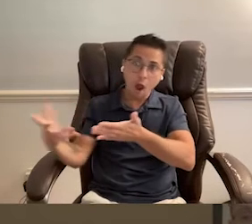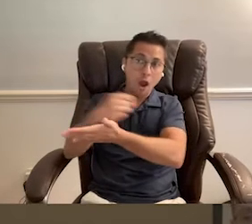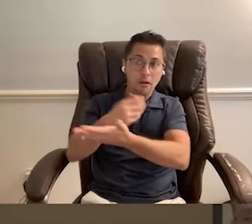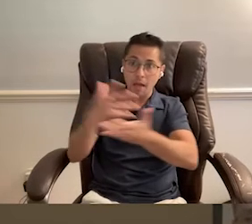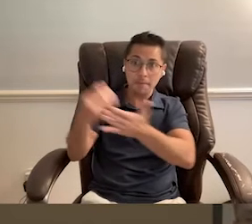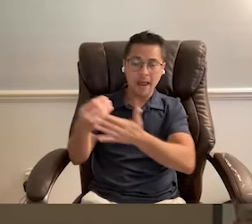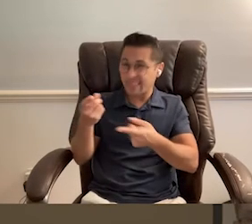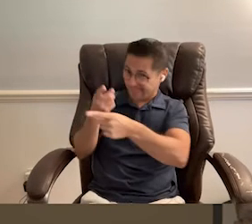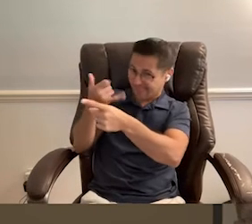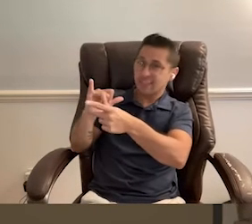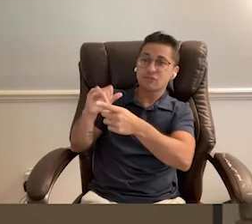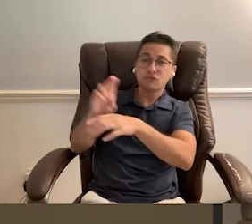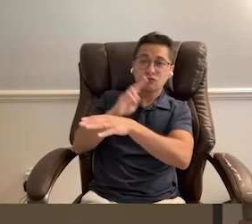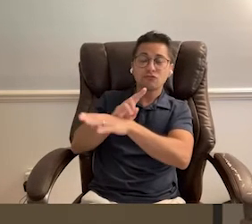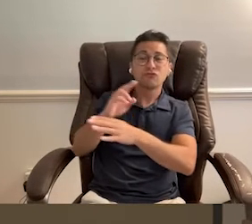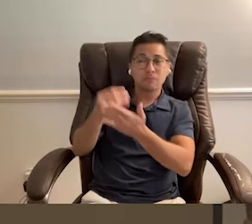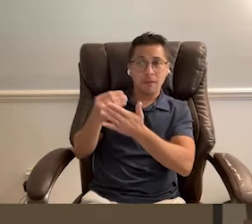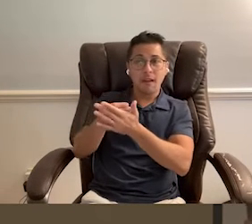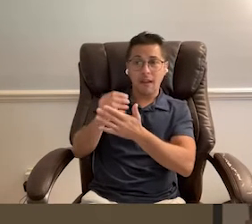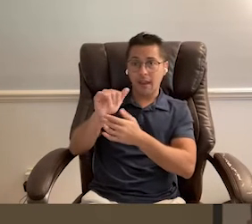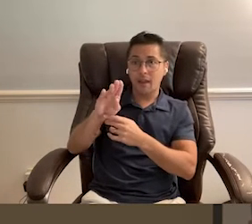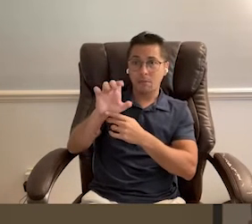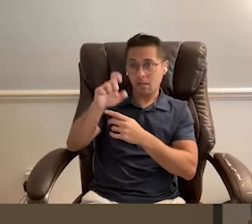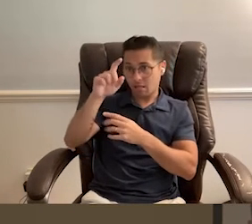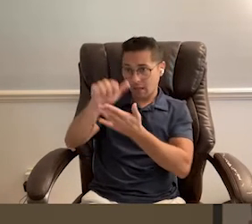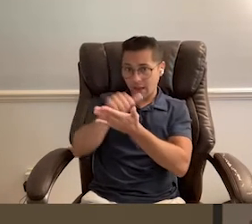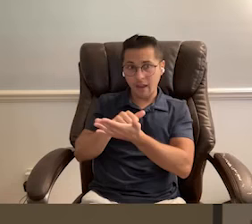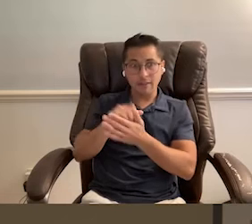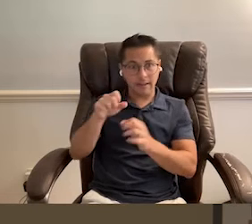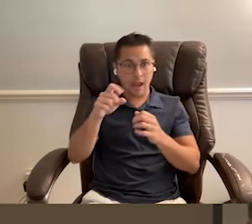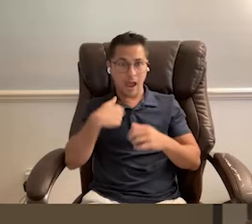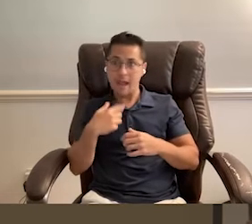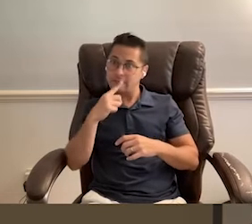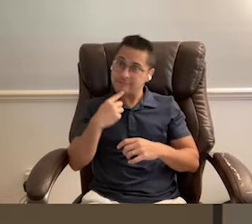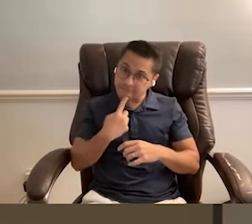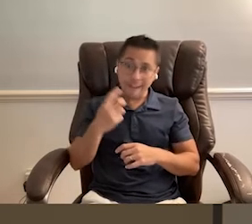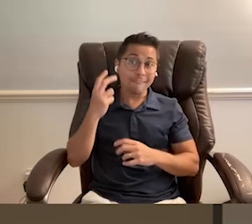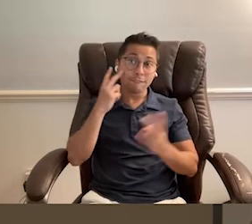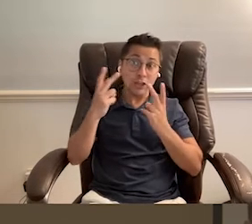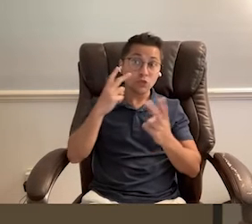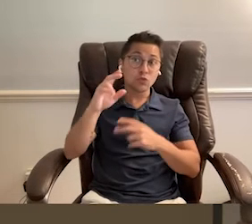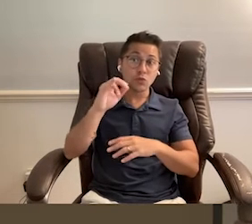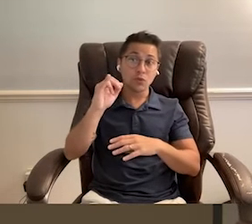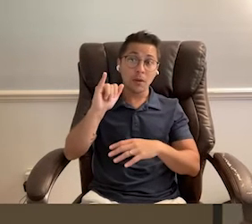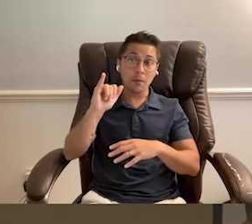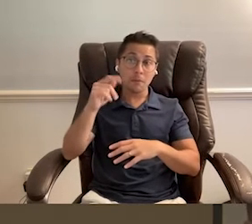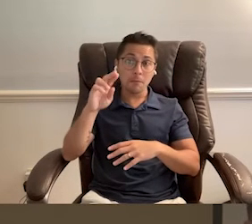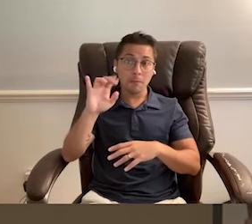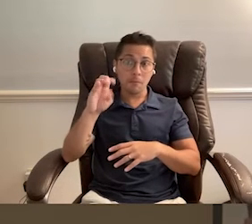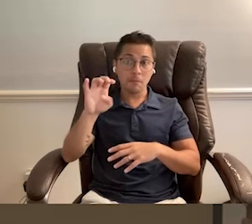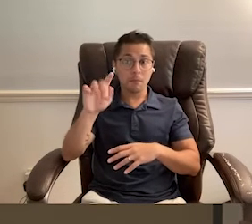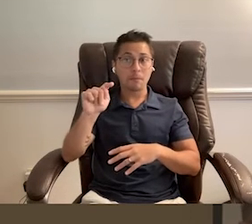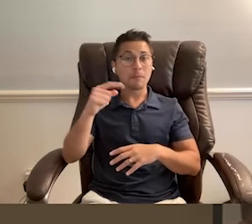that tax-free growth, right? Like, yeah, I have a severe visual impairment, but I'm making 80 grand a year. Yeah, I'll put $10,000